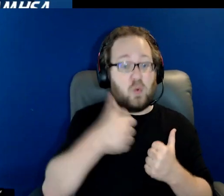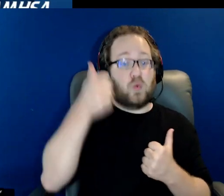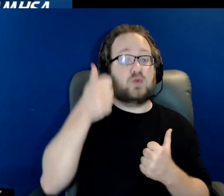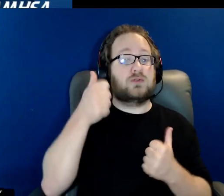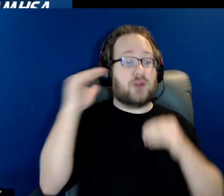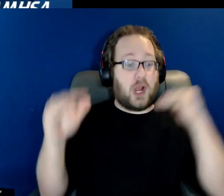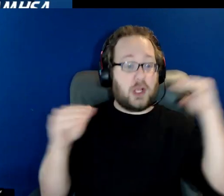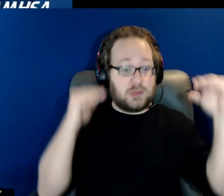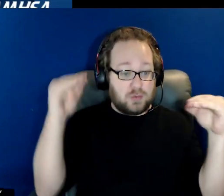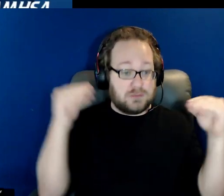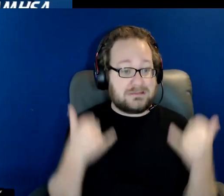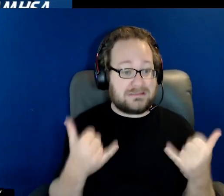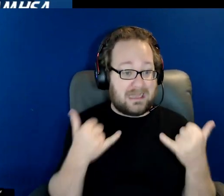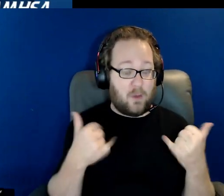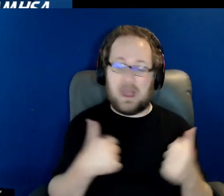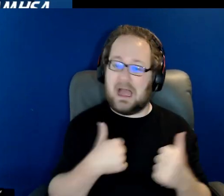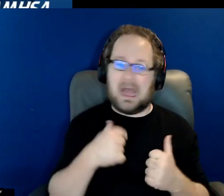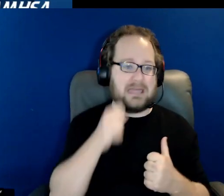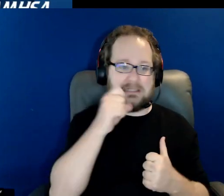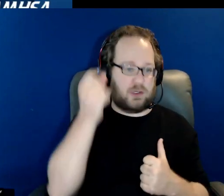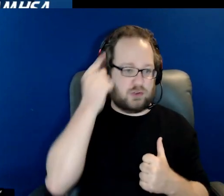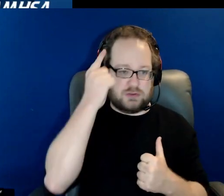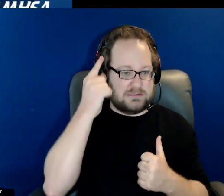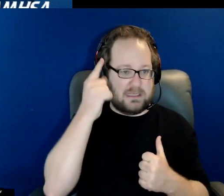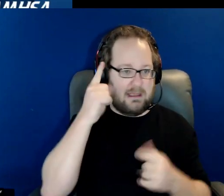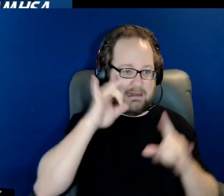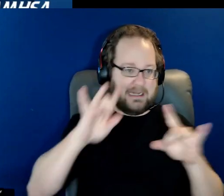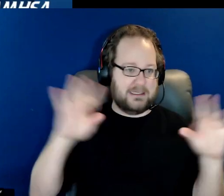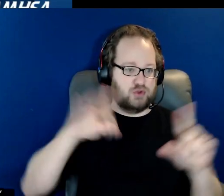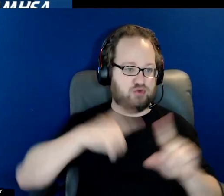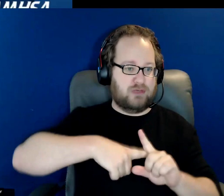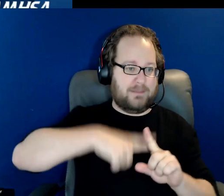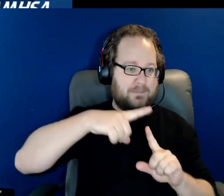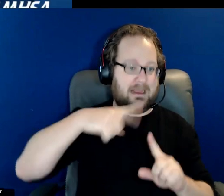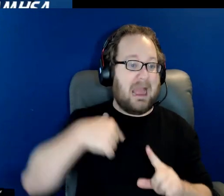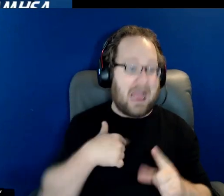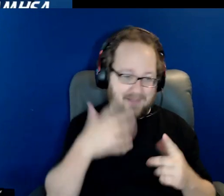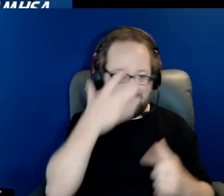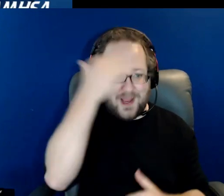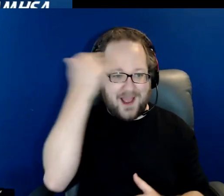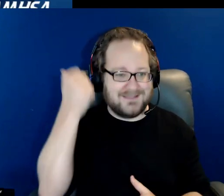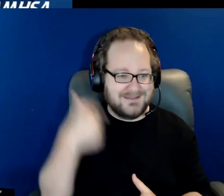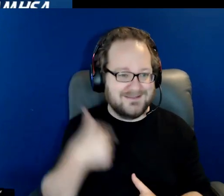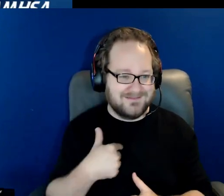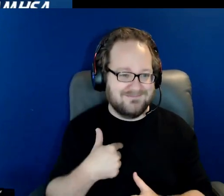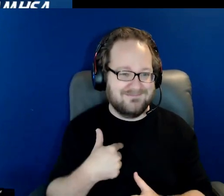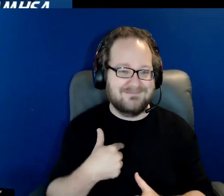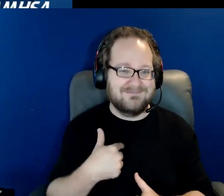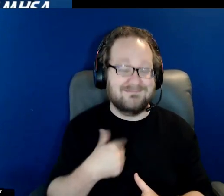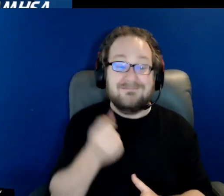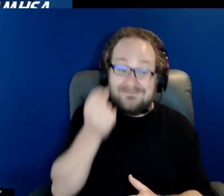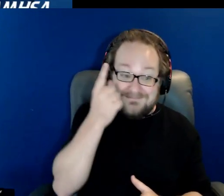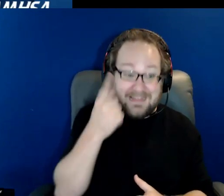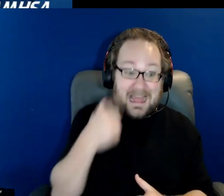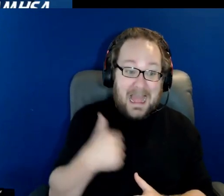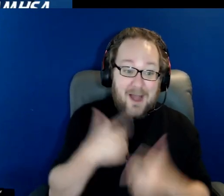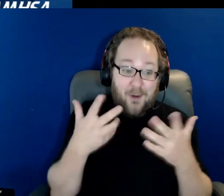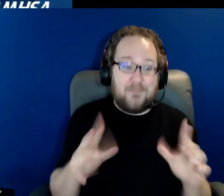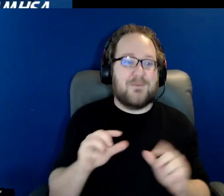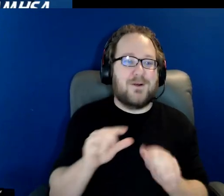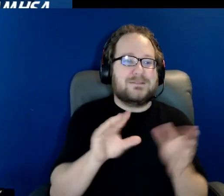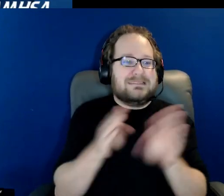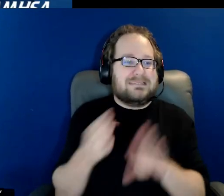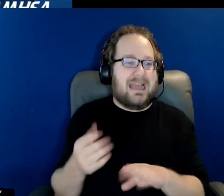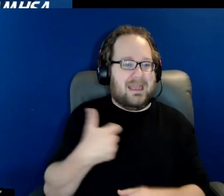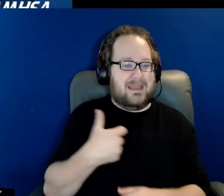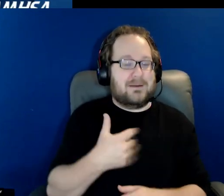not understand extreme heat. I forgot. And I almost died doing an errand my first year